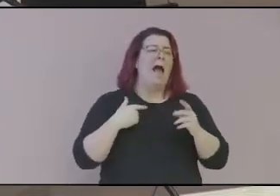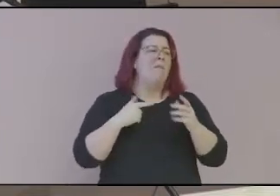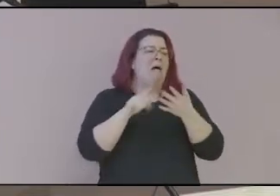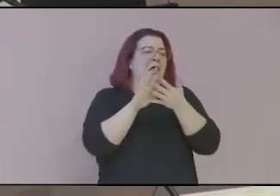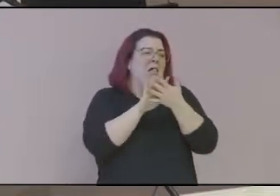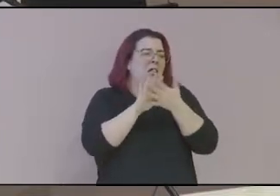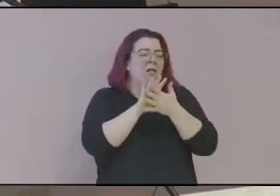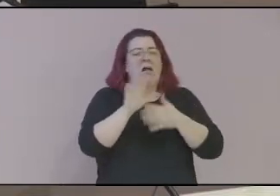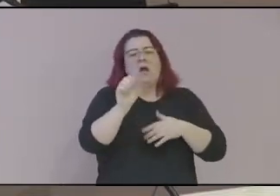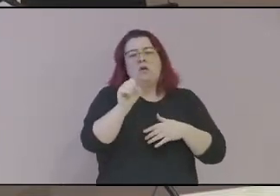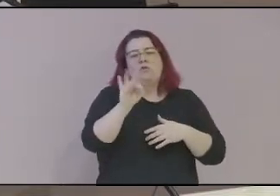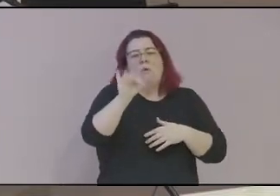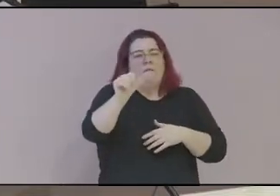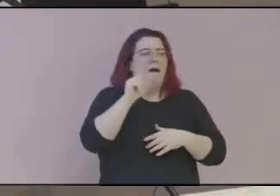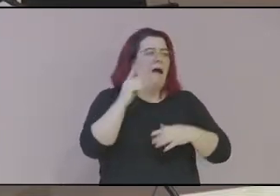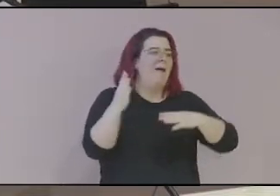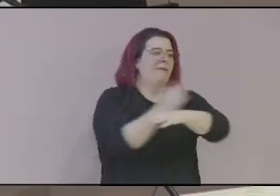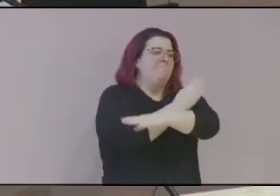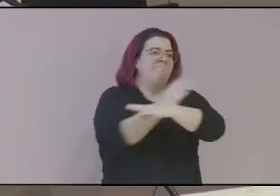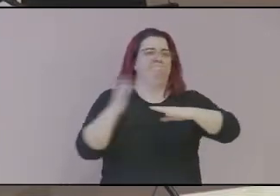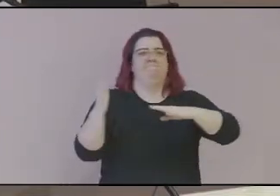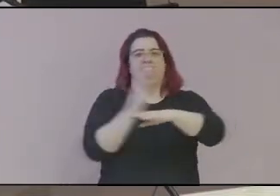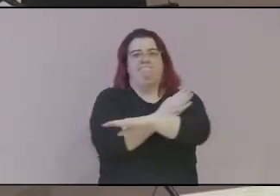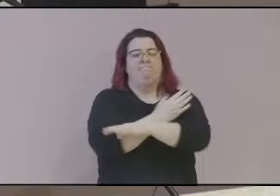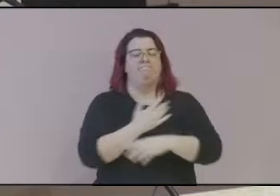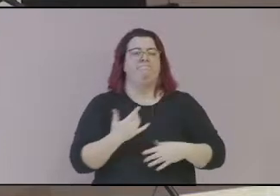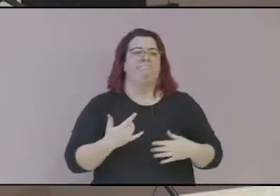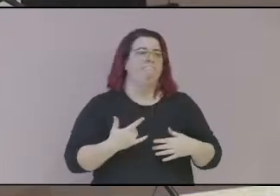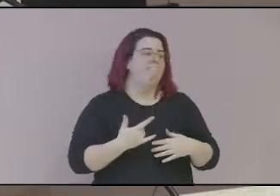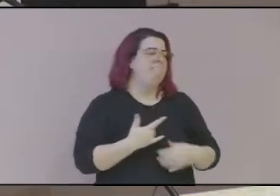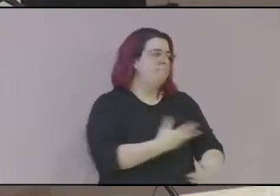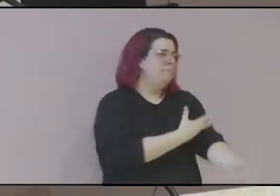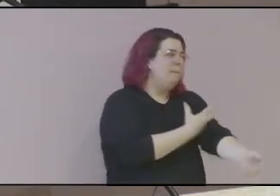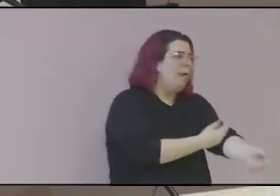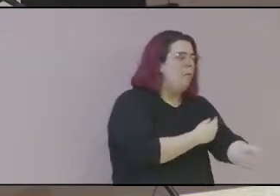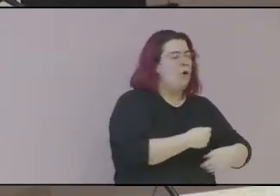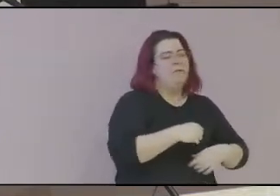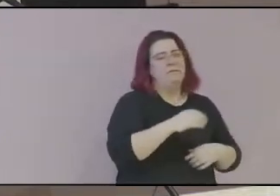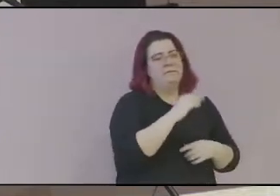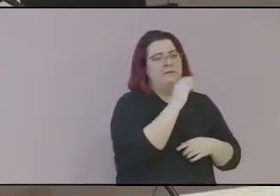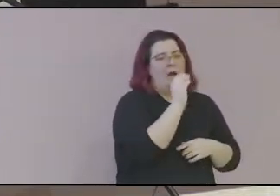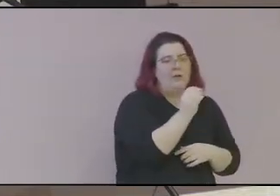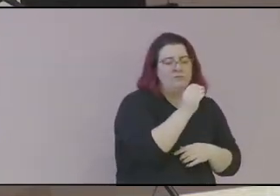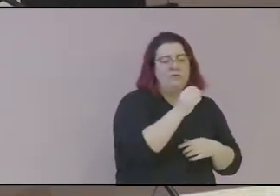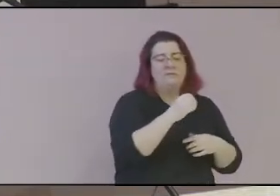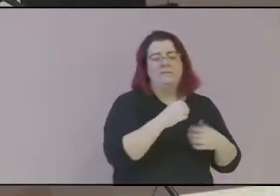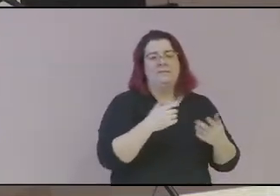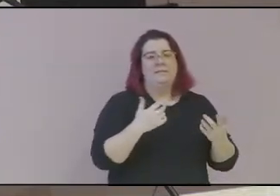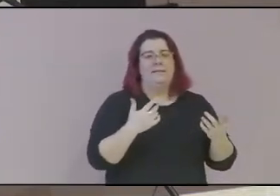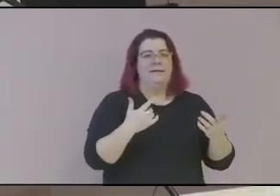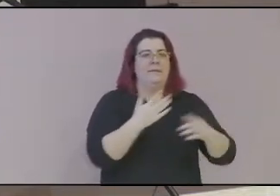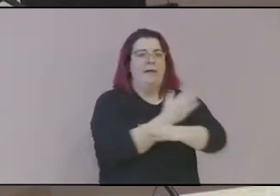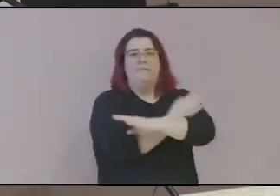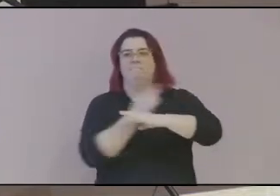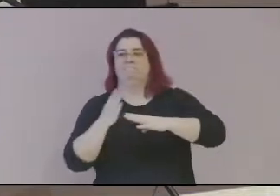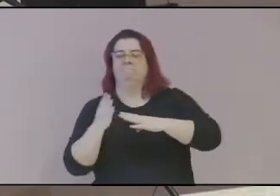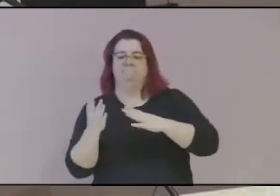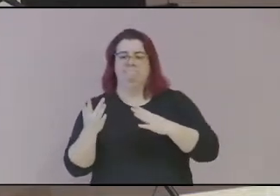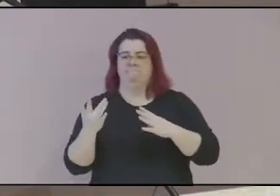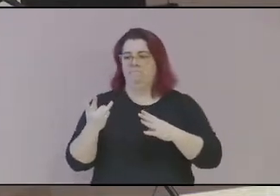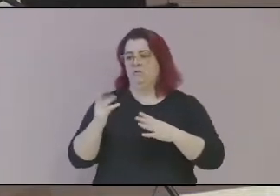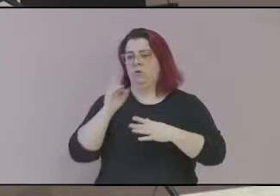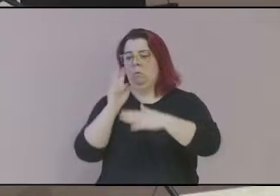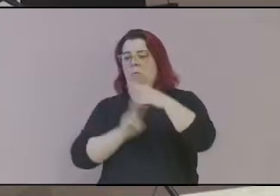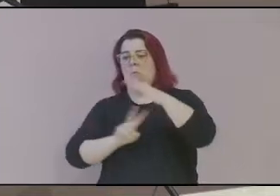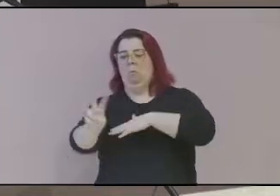There are many different measures for blood work and oxygen and other measures for estimating different kinds of